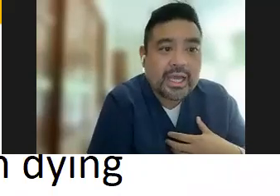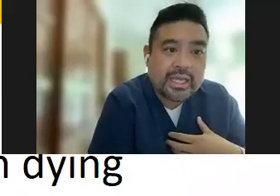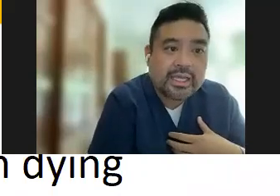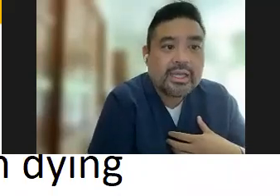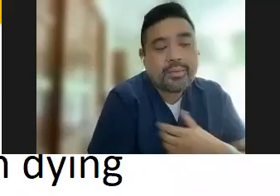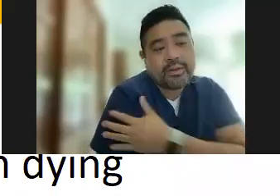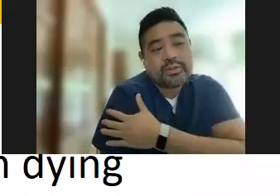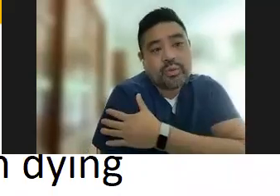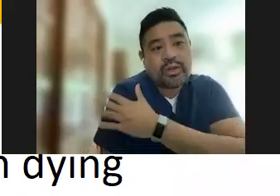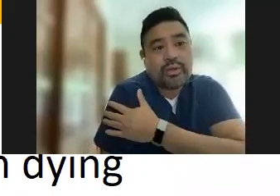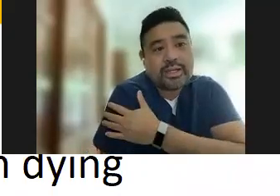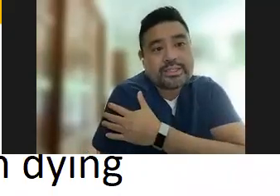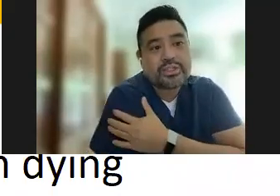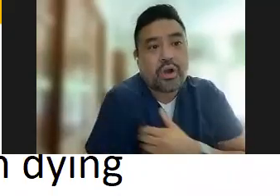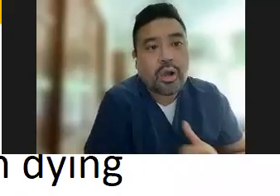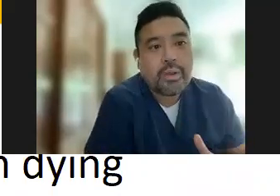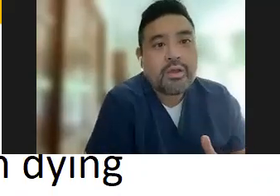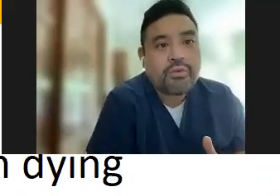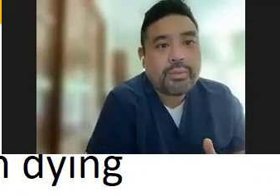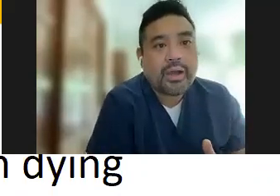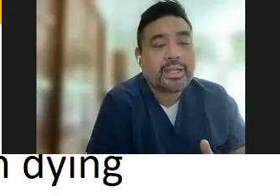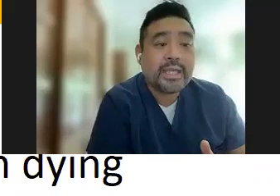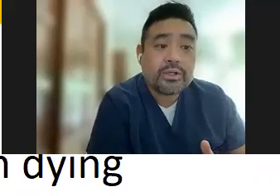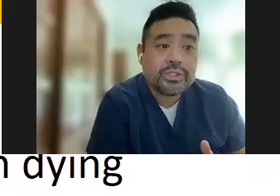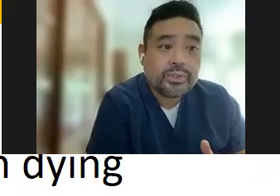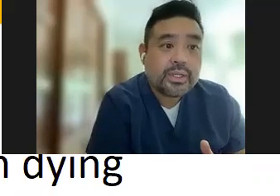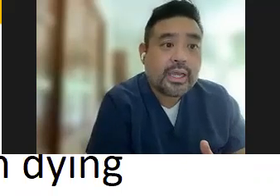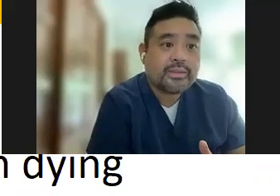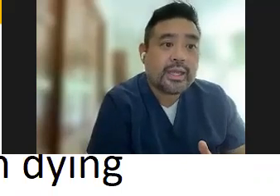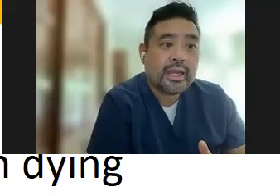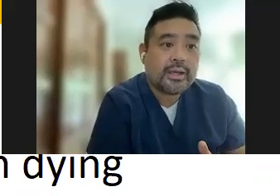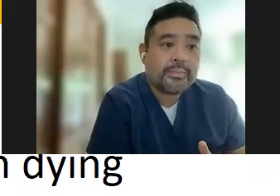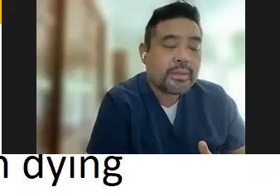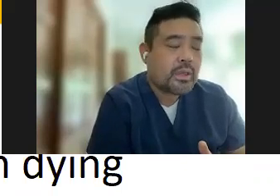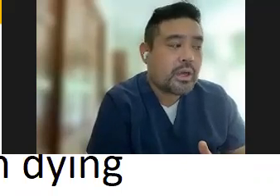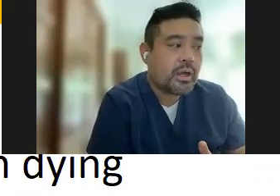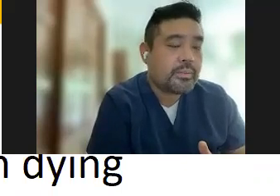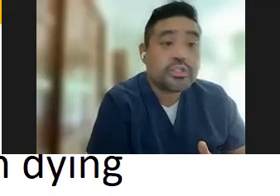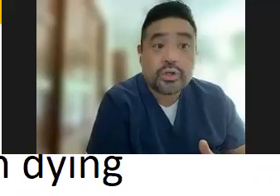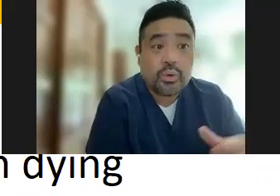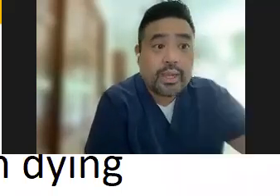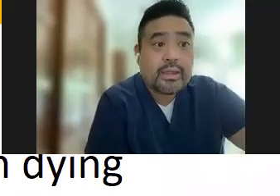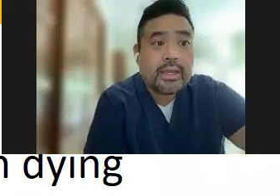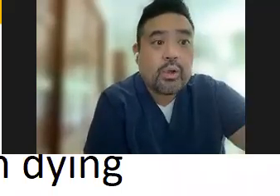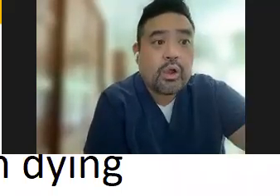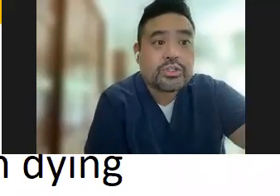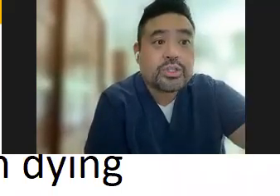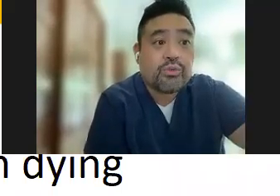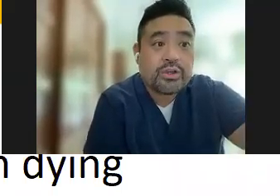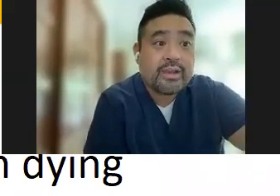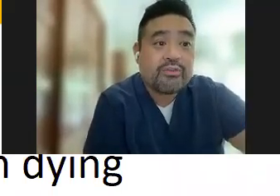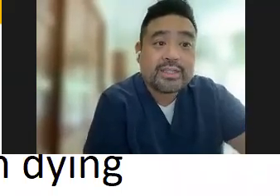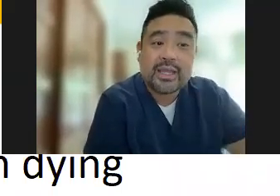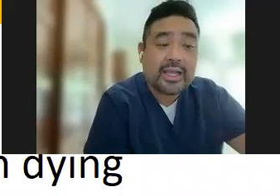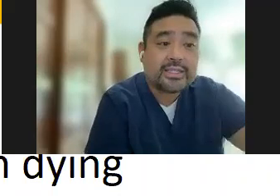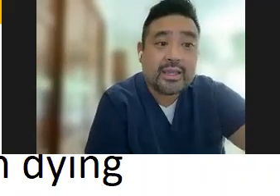achy, headache, maybe a little swelling or redness at your arm for about a day or two. And then it should go away. Now, are there some